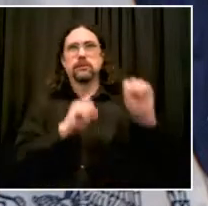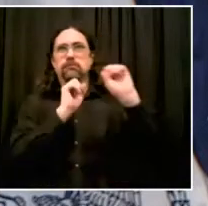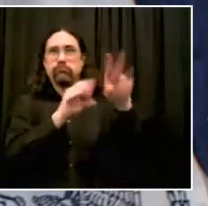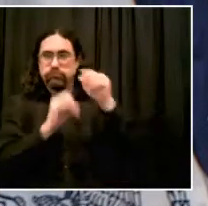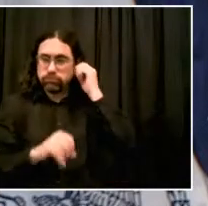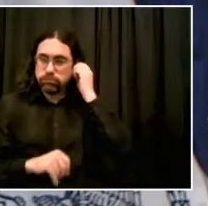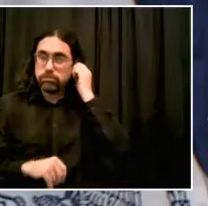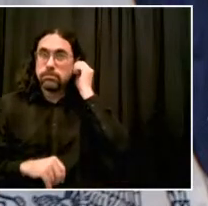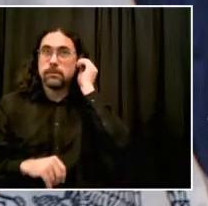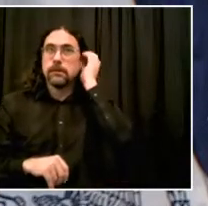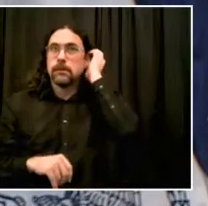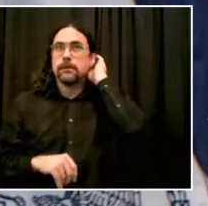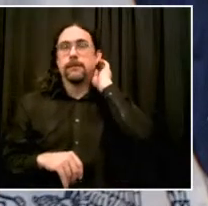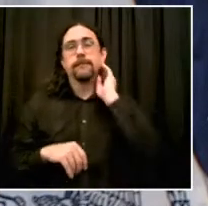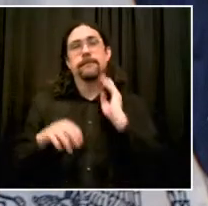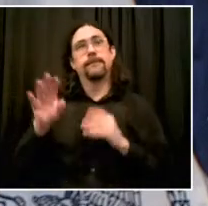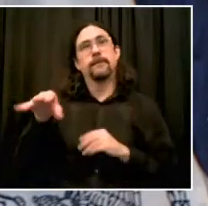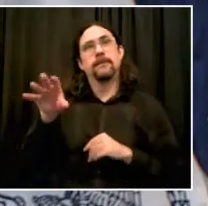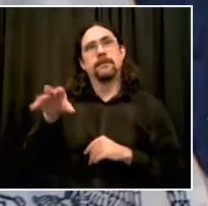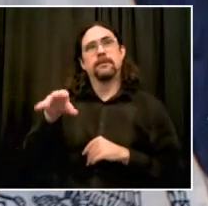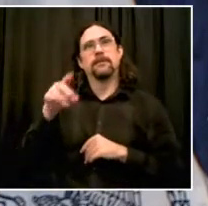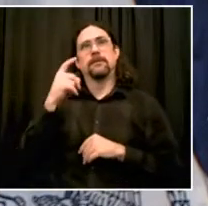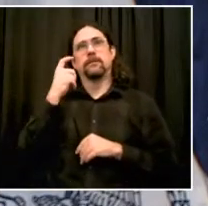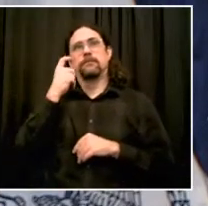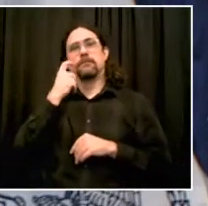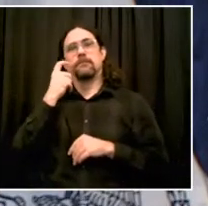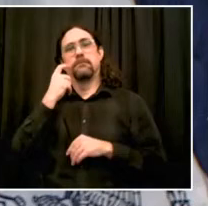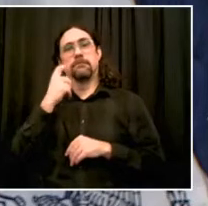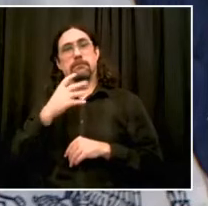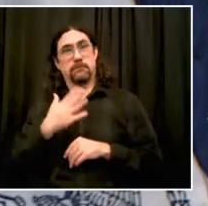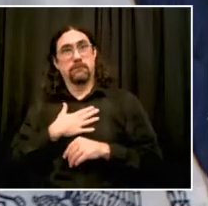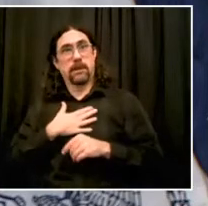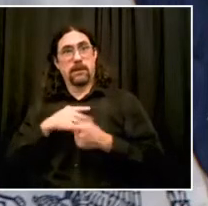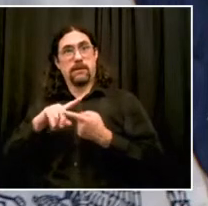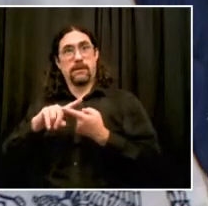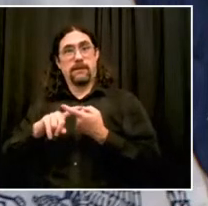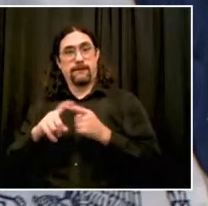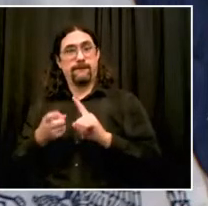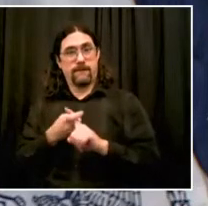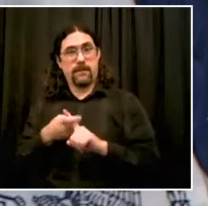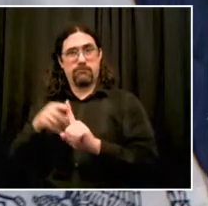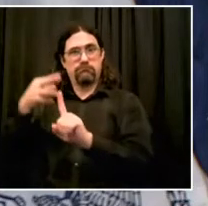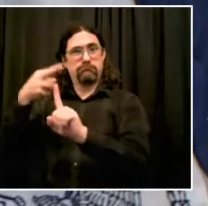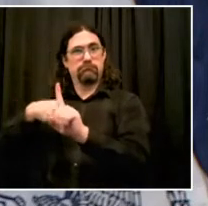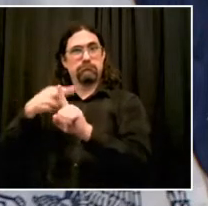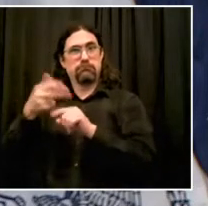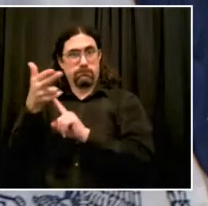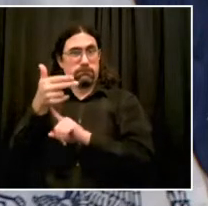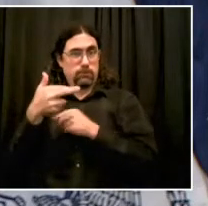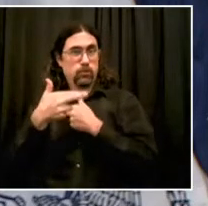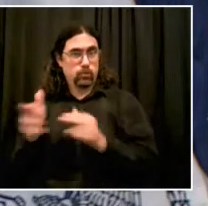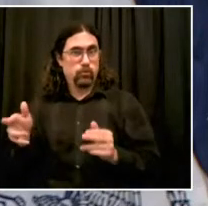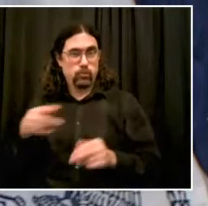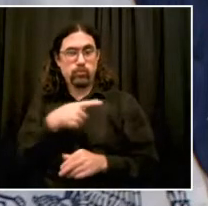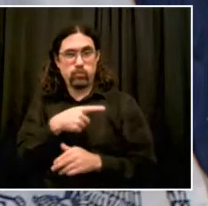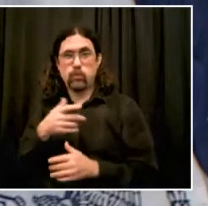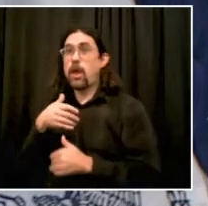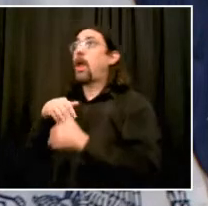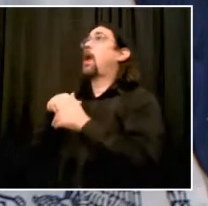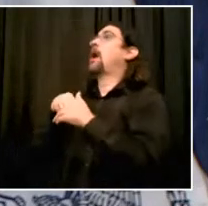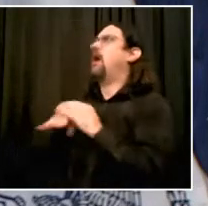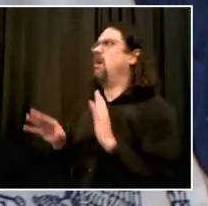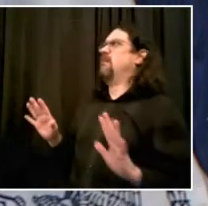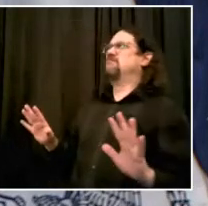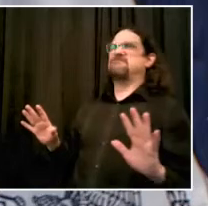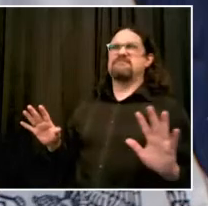I think there are some bigger issues there about privacy rights and what's the appropriate way